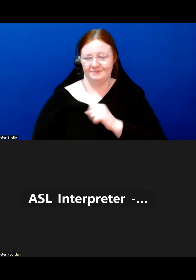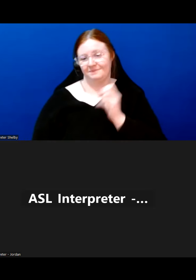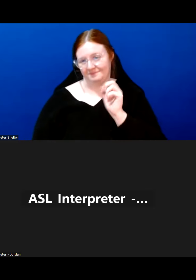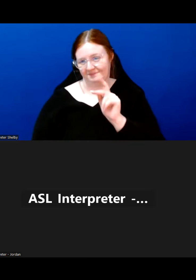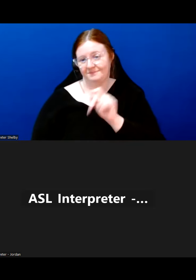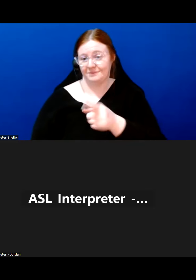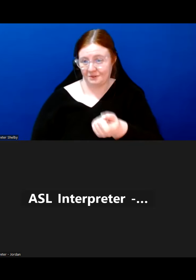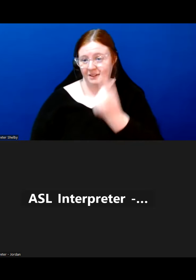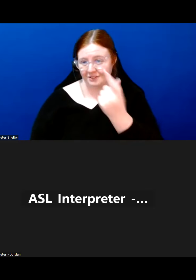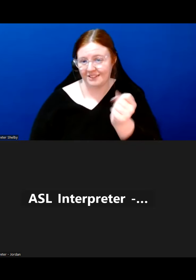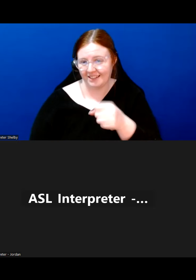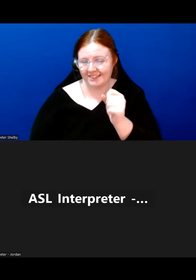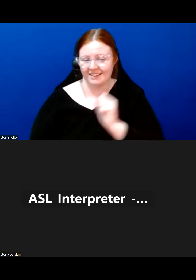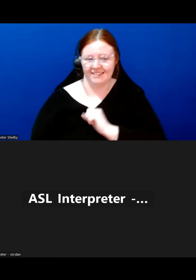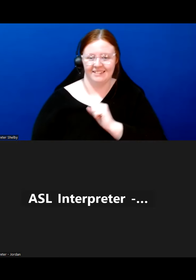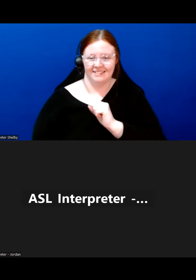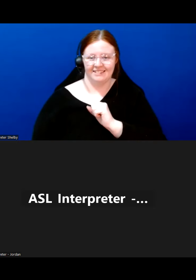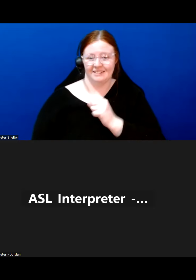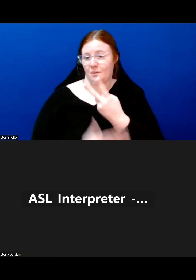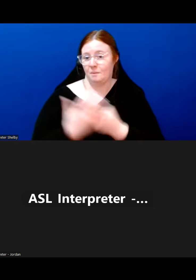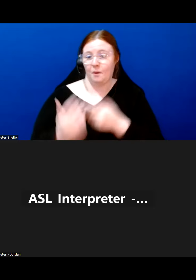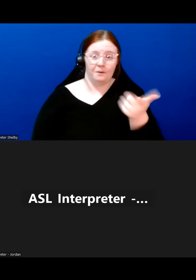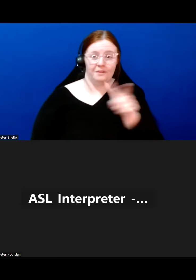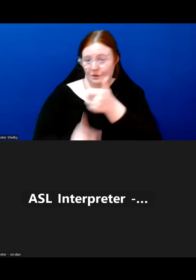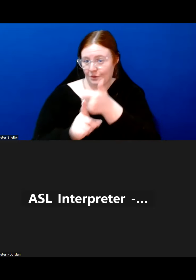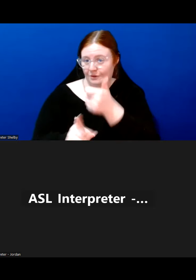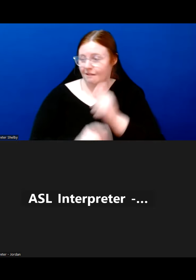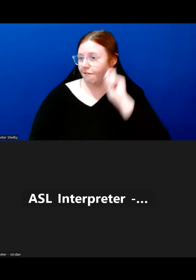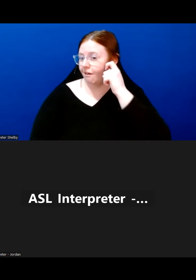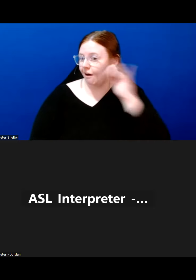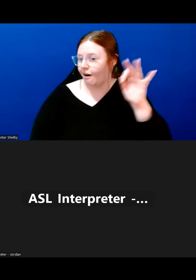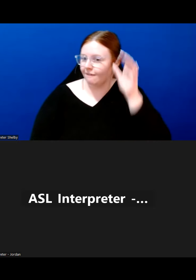yourself. Okay, it goes both ways. Absolutely. Yeah.